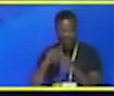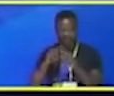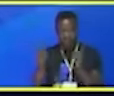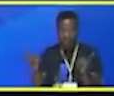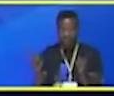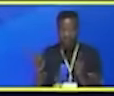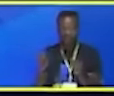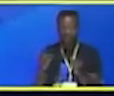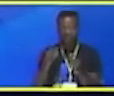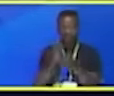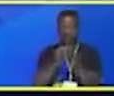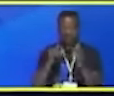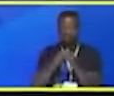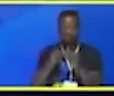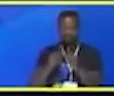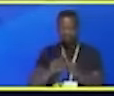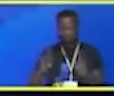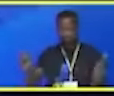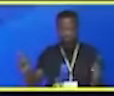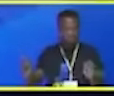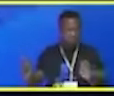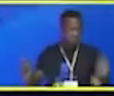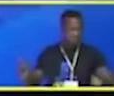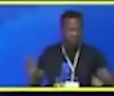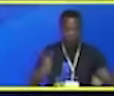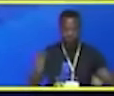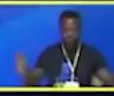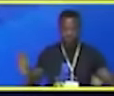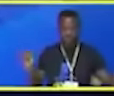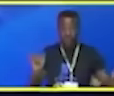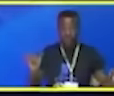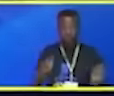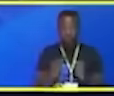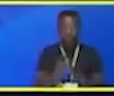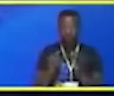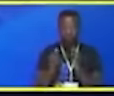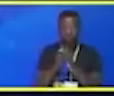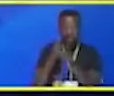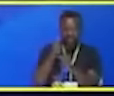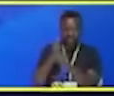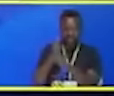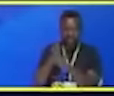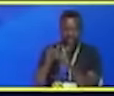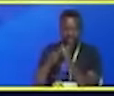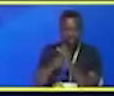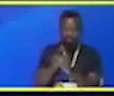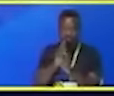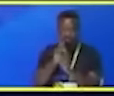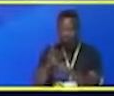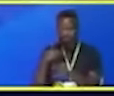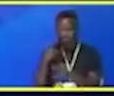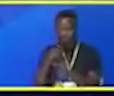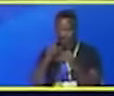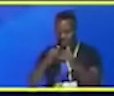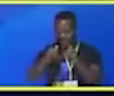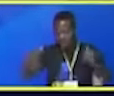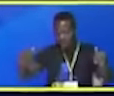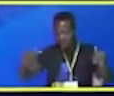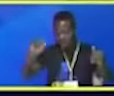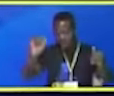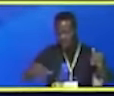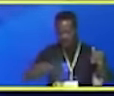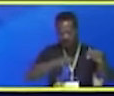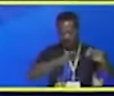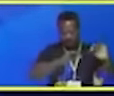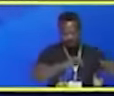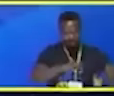so apart as the East is from the West. And that the factor responsible for that